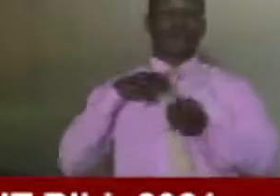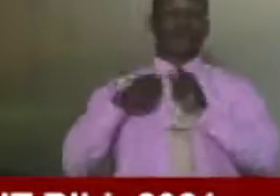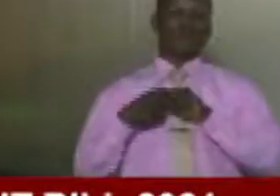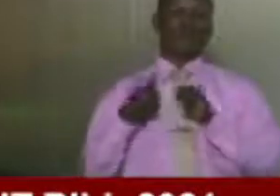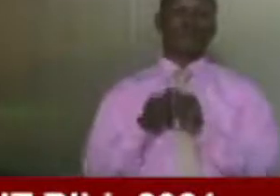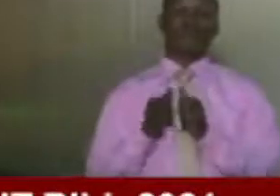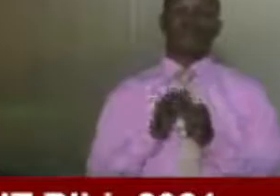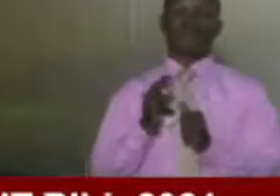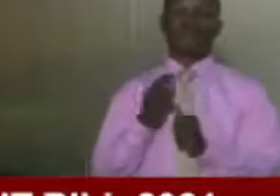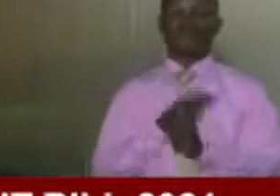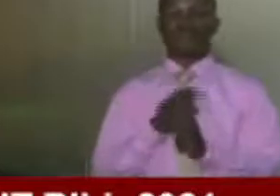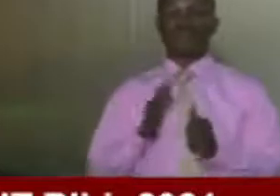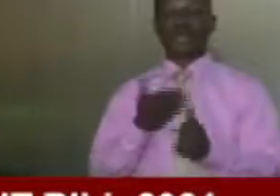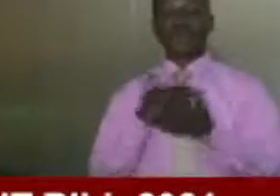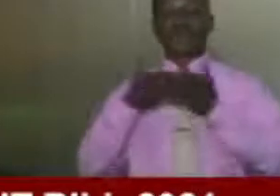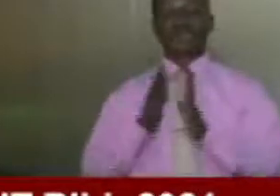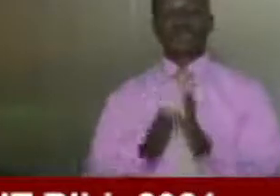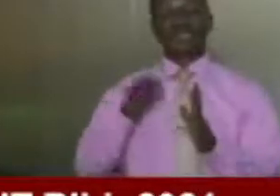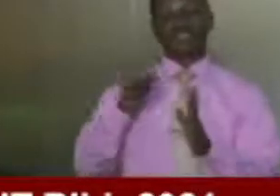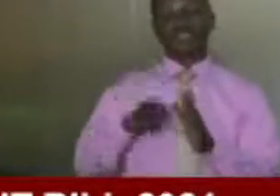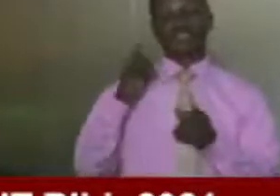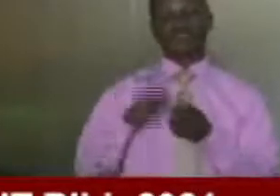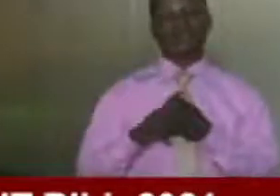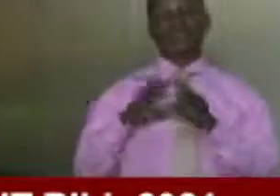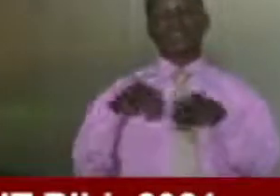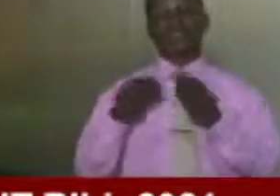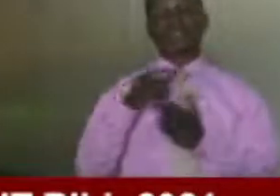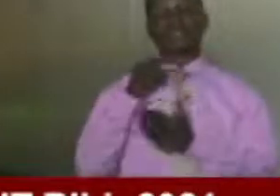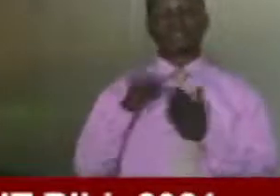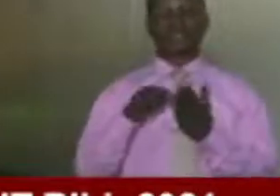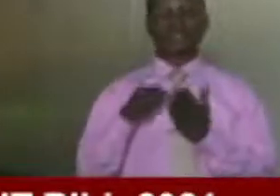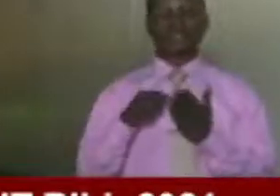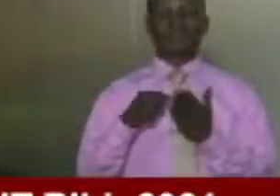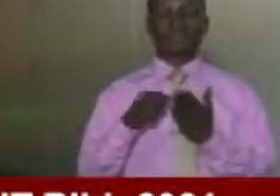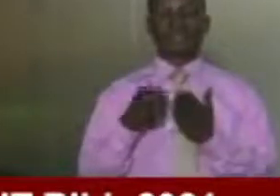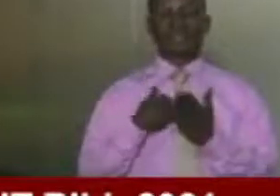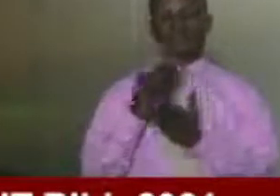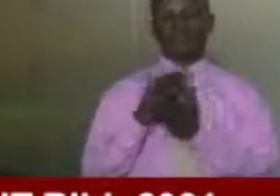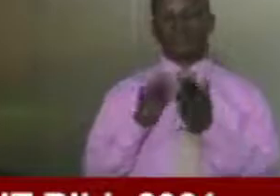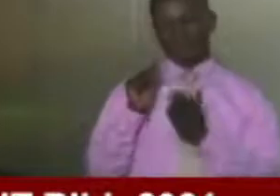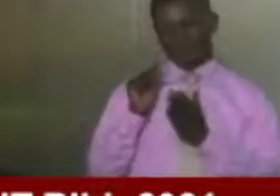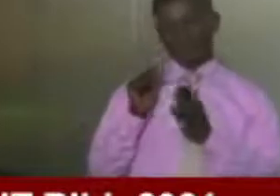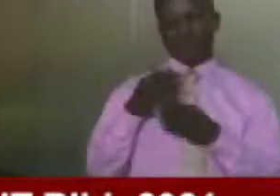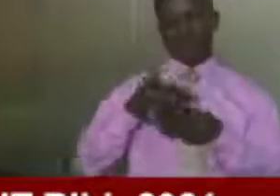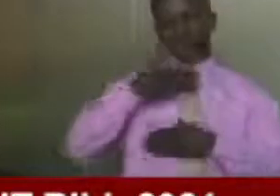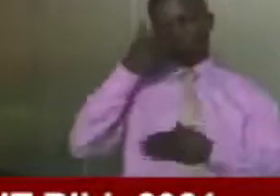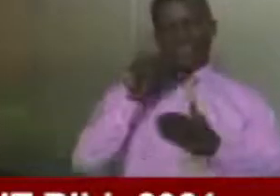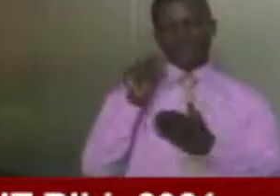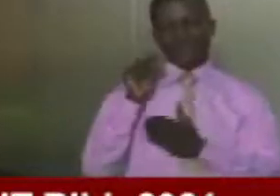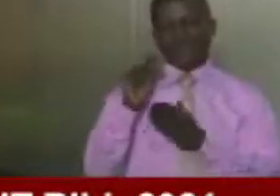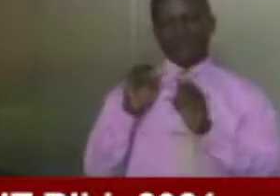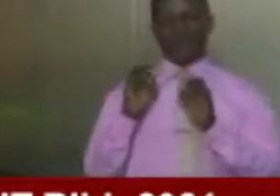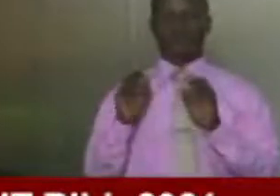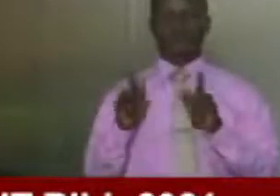and our leaders need to really give this thing a rethink. There is a small window, a small opportunity.